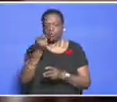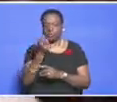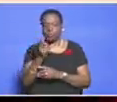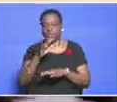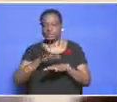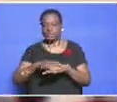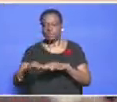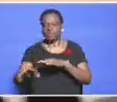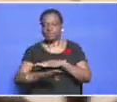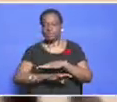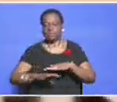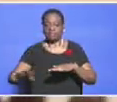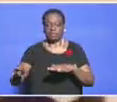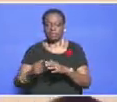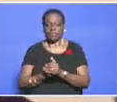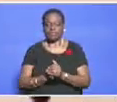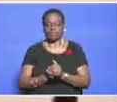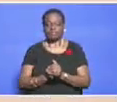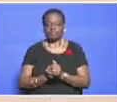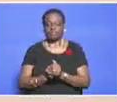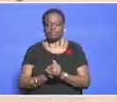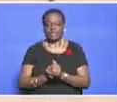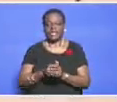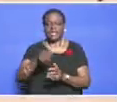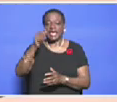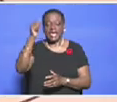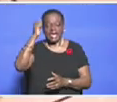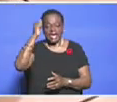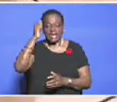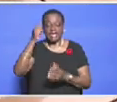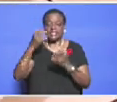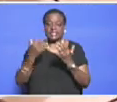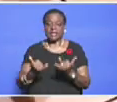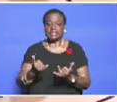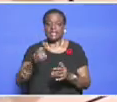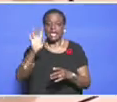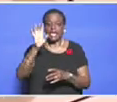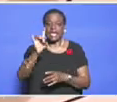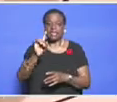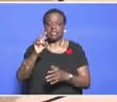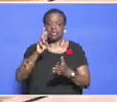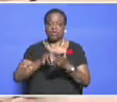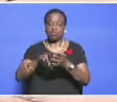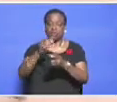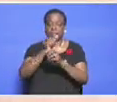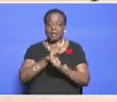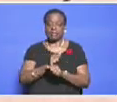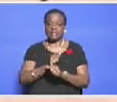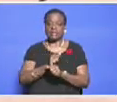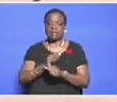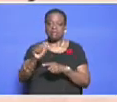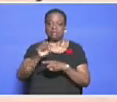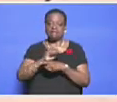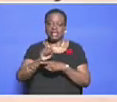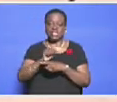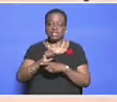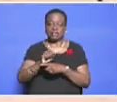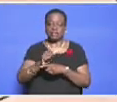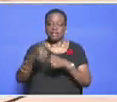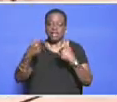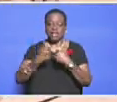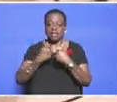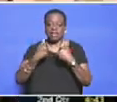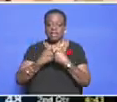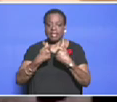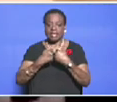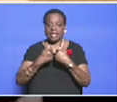floor, adding an assist and a steal. Ayton has now snagged at least 8 rebounds in each of his first 12 professional games, making him an invaluable part of